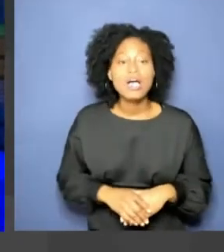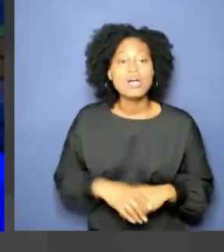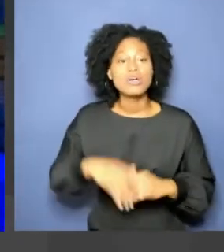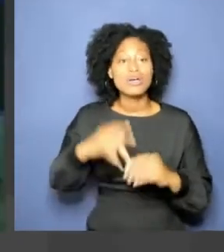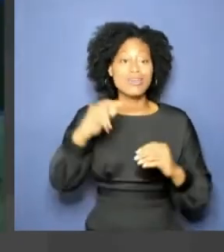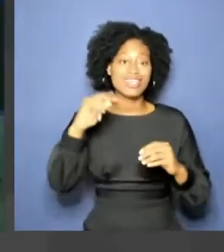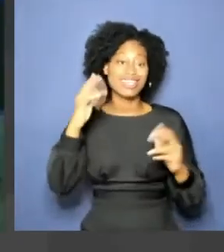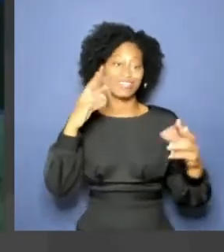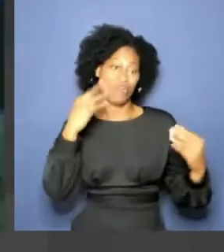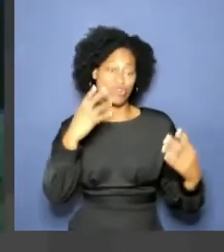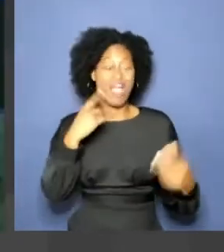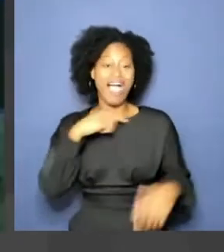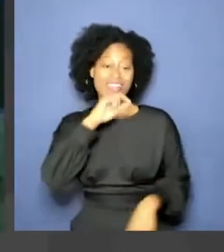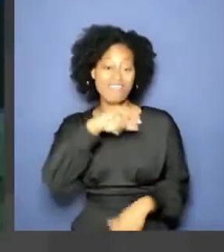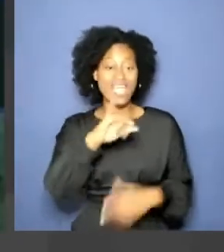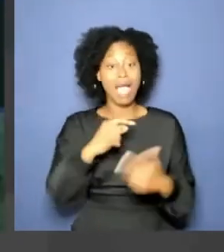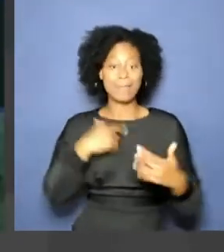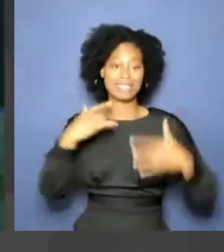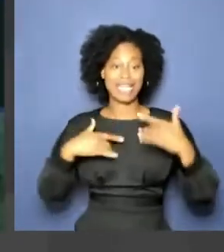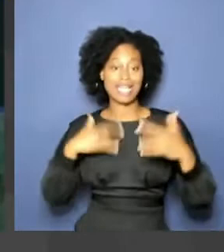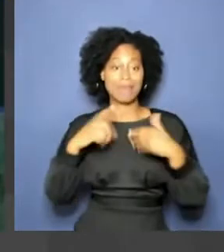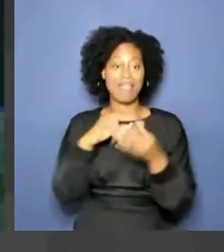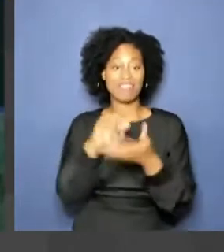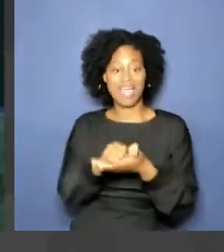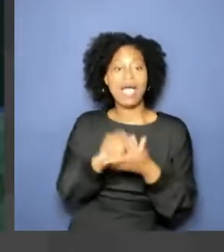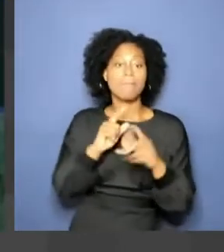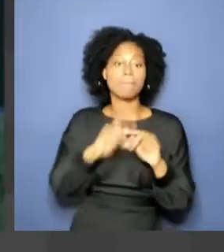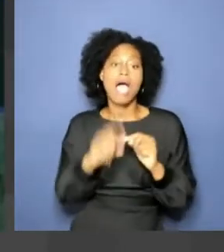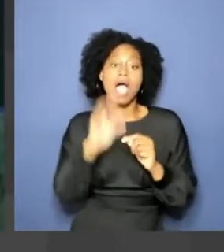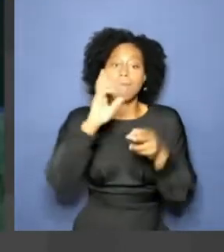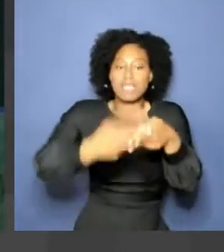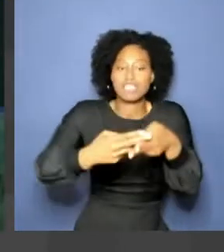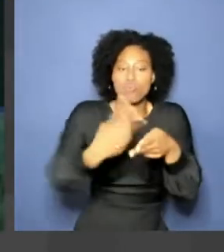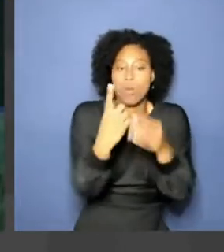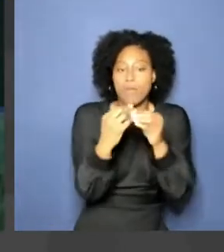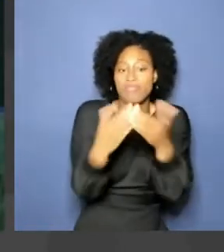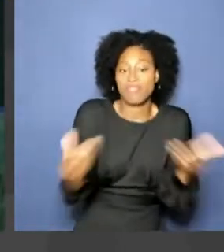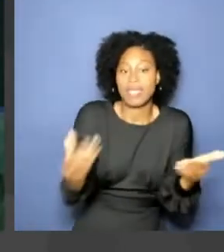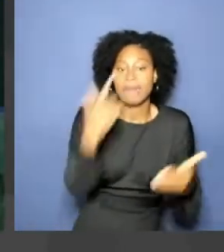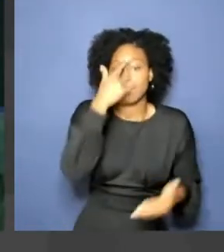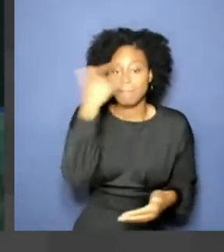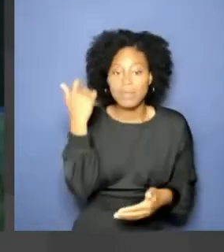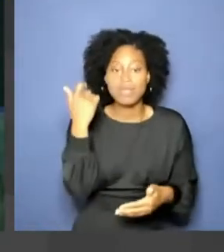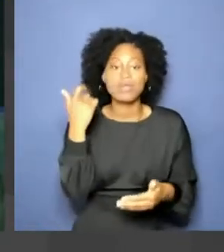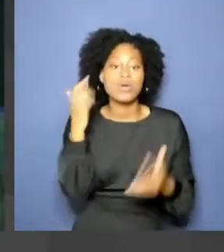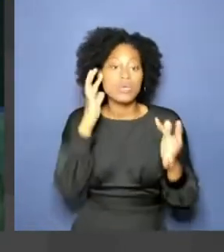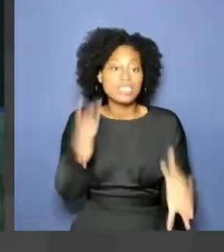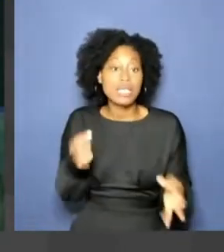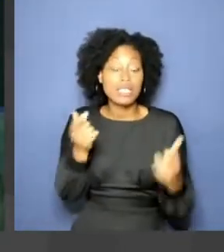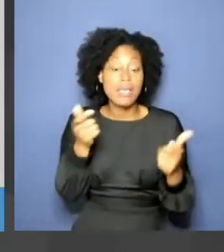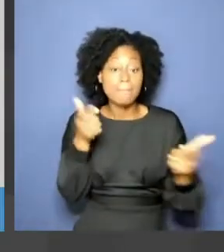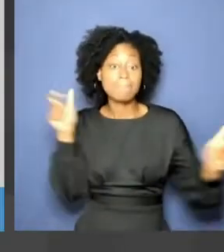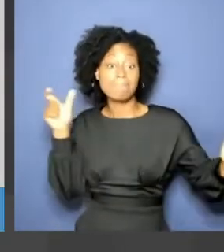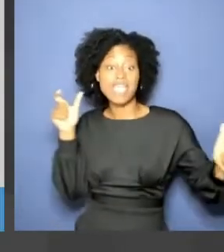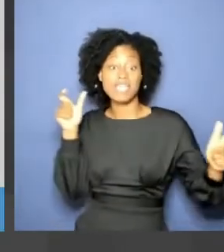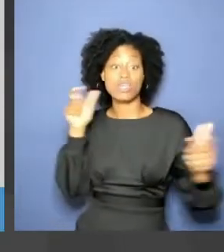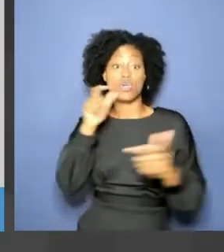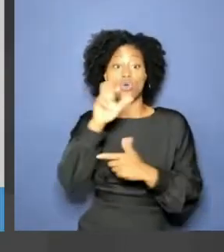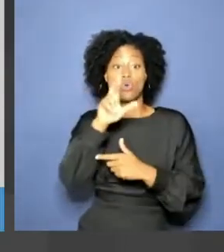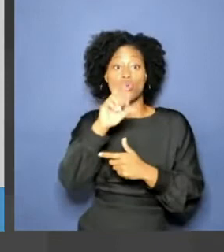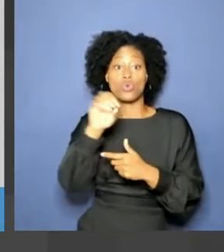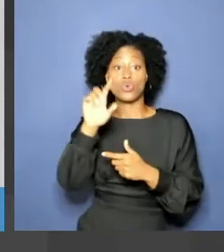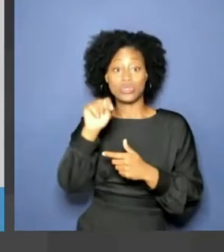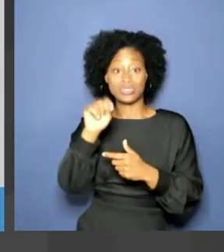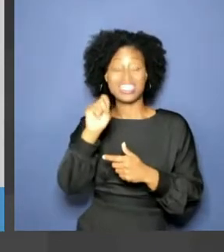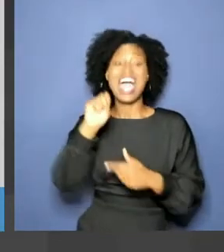mangroves, but I just need to mention another thing. Because we decided to go with like really big roots, and I think those are so cool.